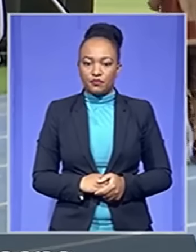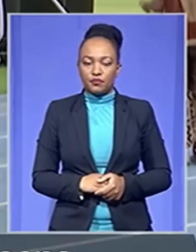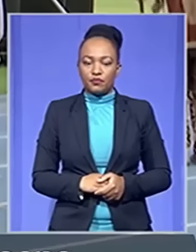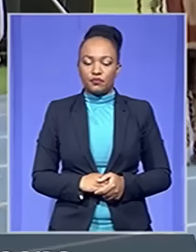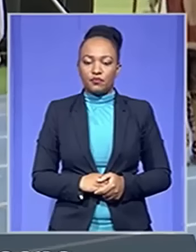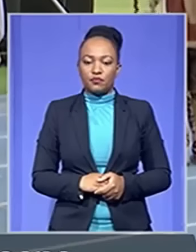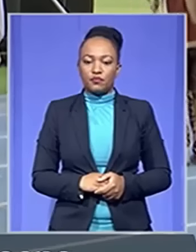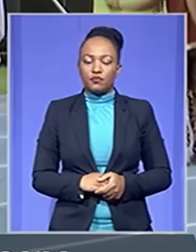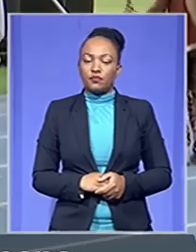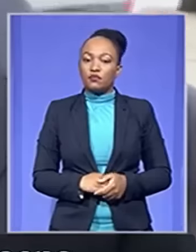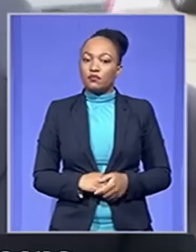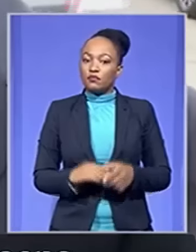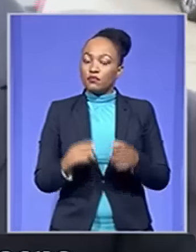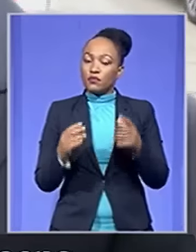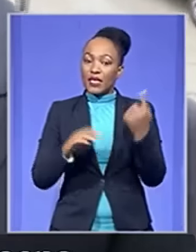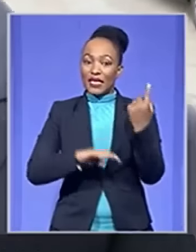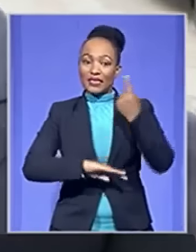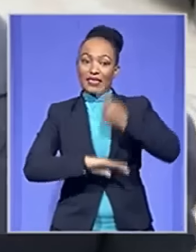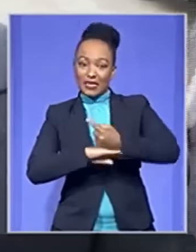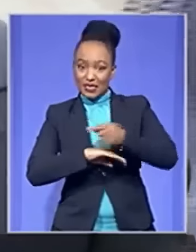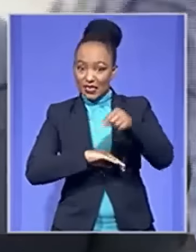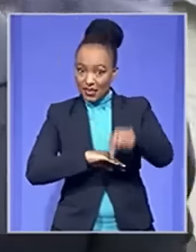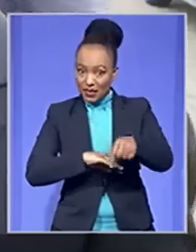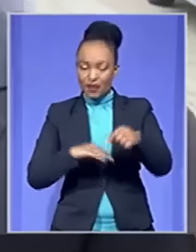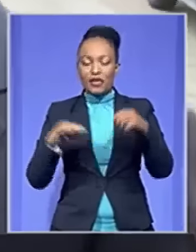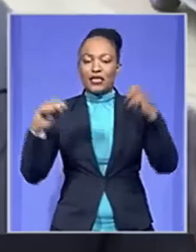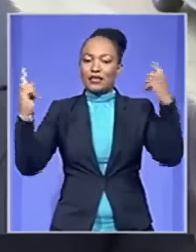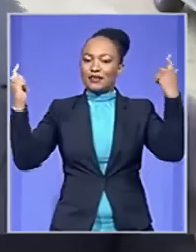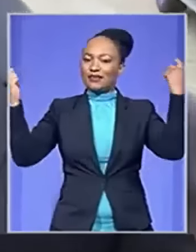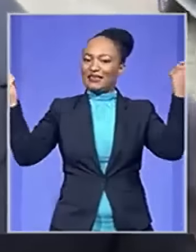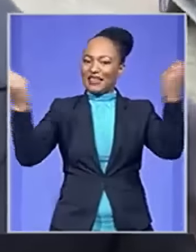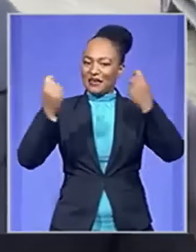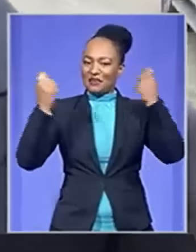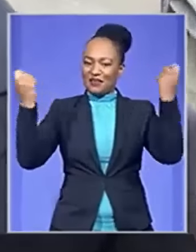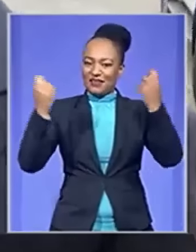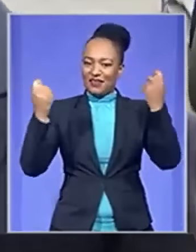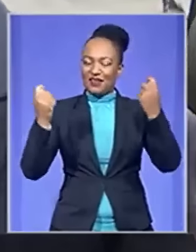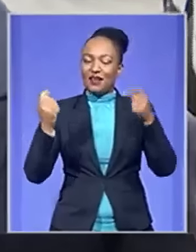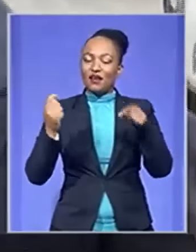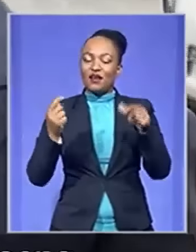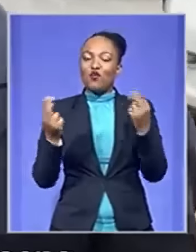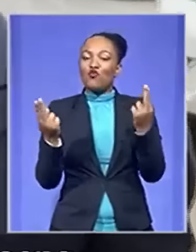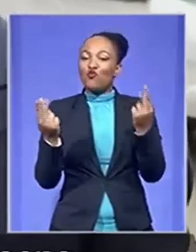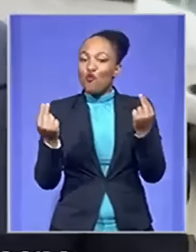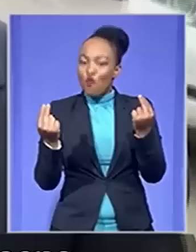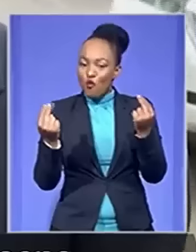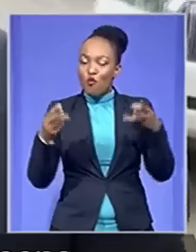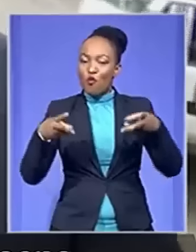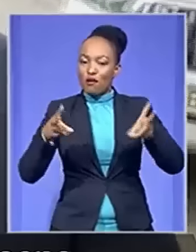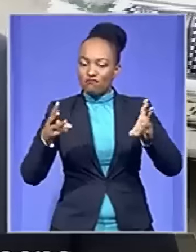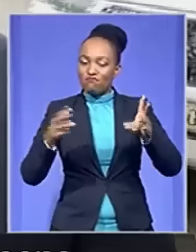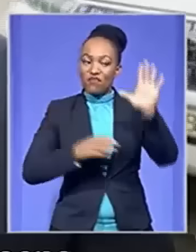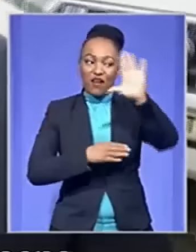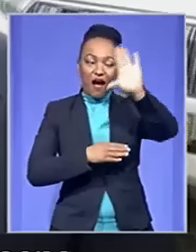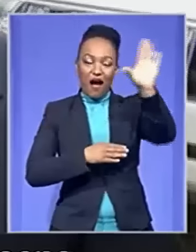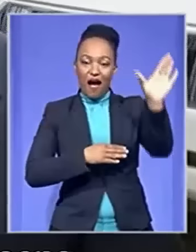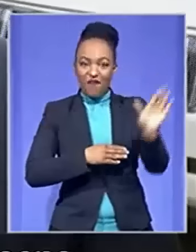Letsatsi la ho keteka. This is a good thing, a new order, new Africa. You can see democracy is on